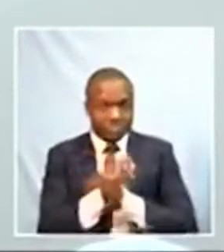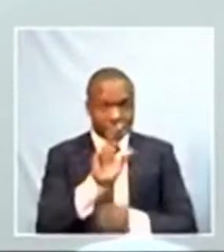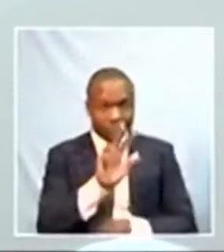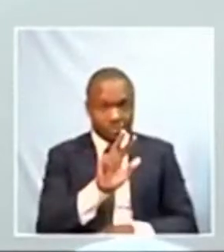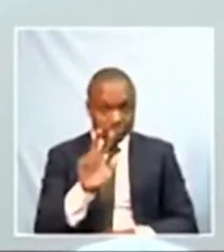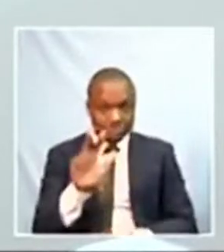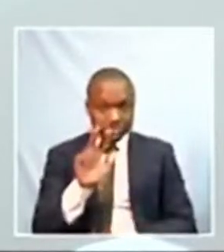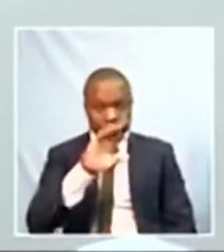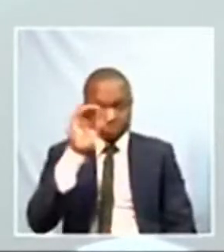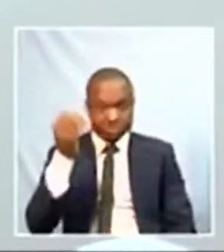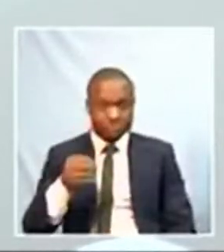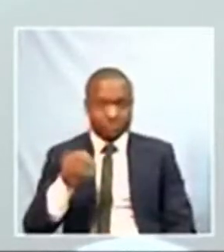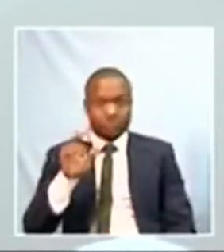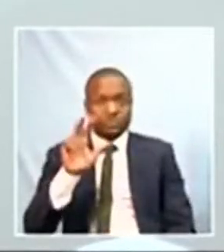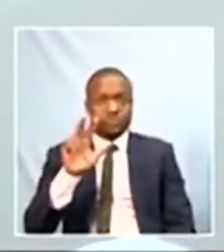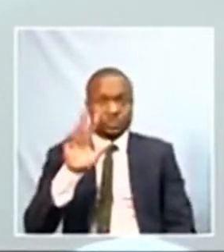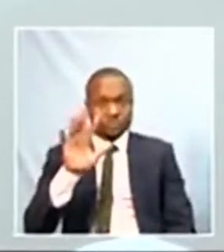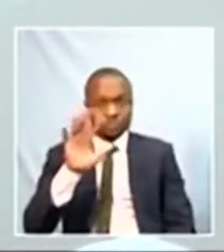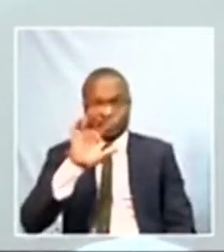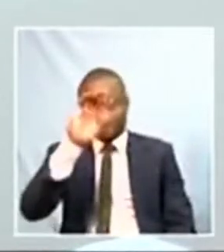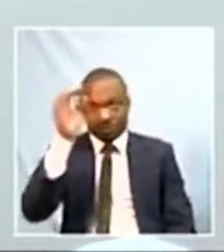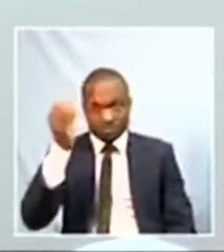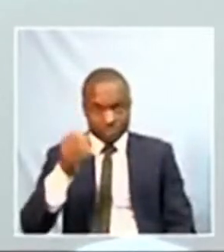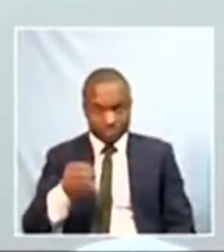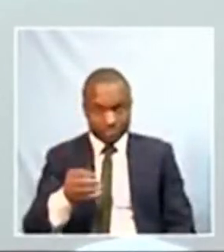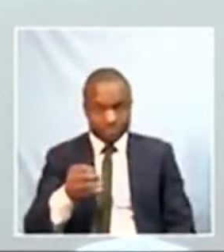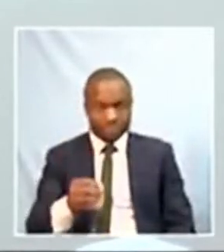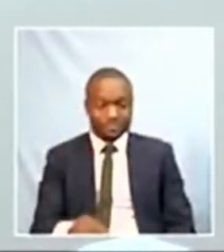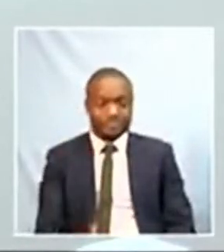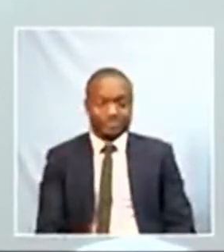33% to 35%.